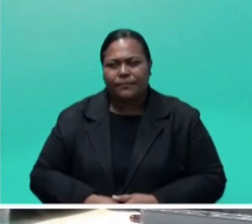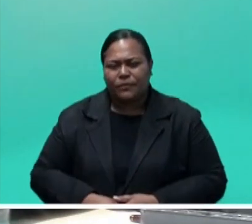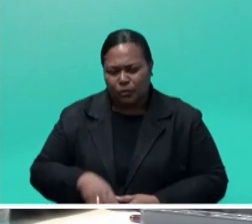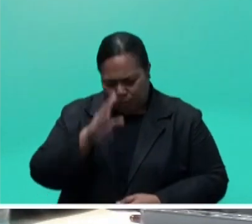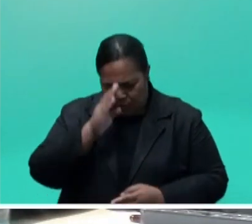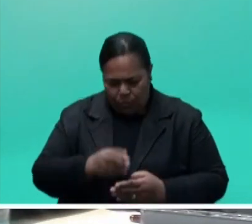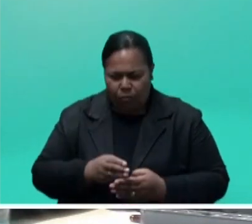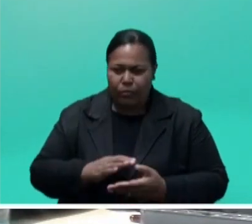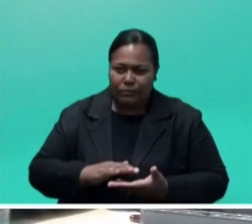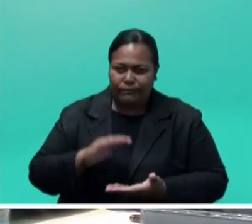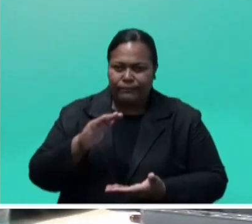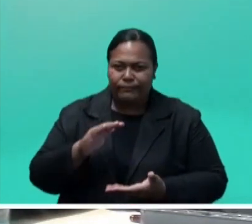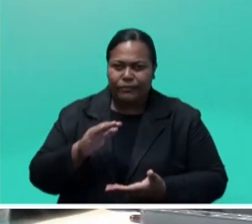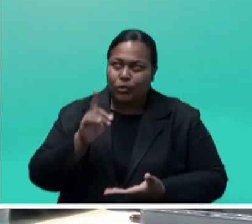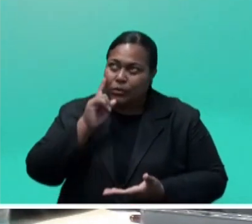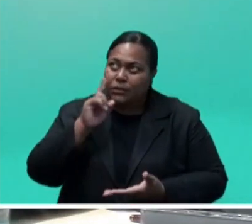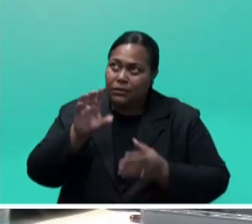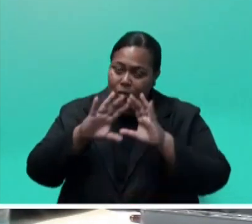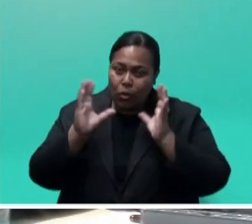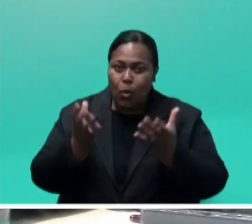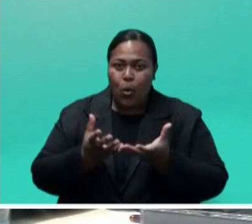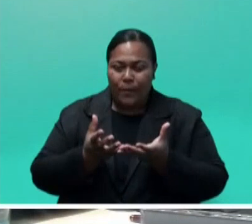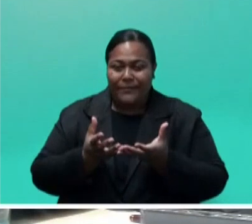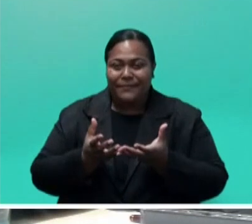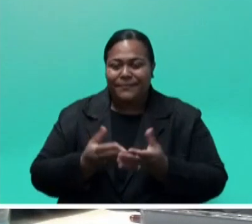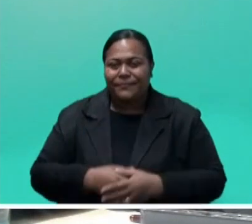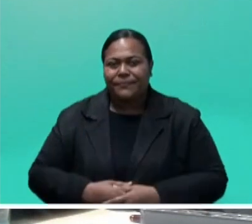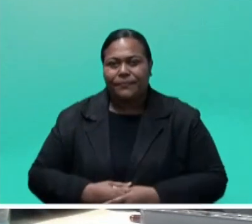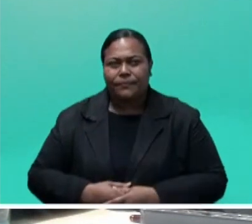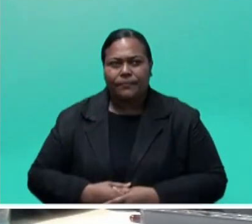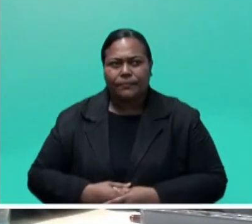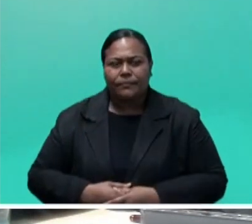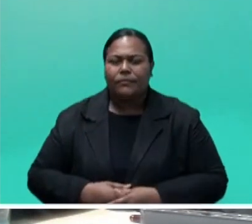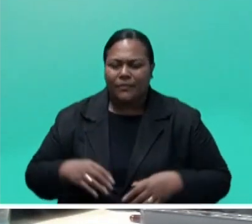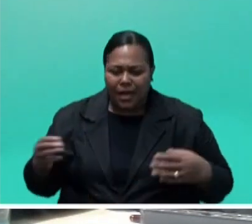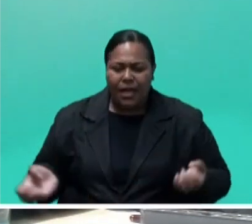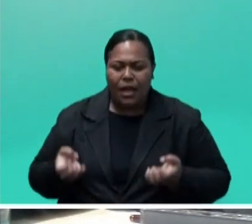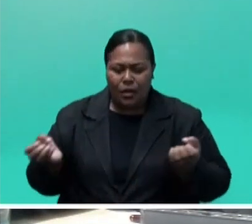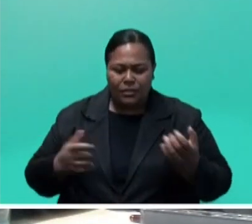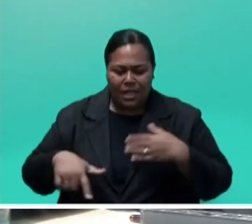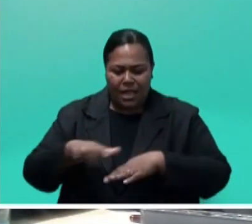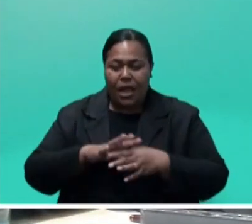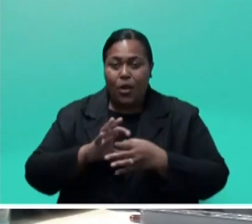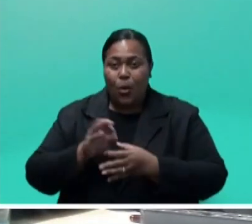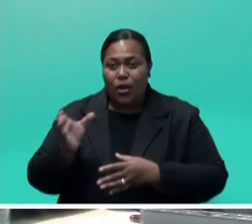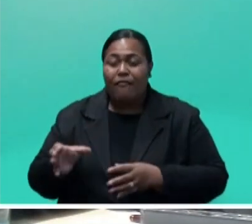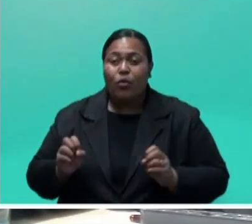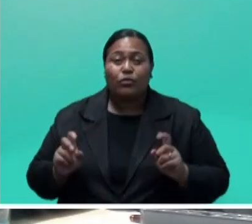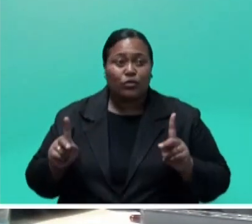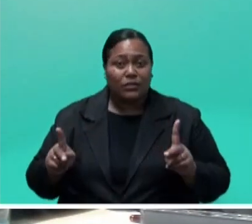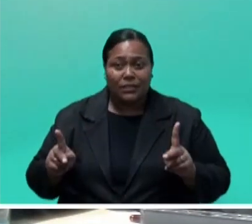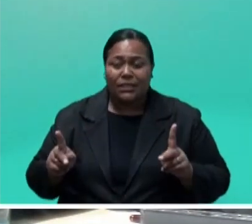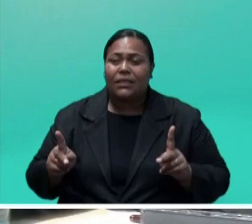years as we see the global trends. Therefore, I also encourage our landowners to take this opportunity to venture into